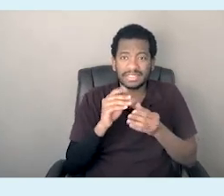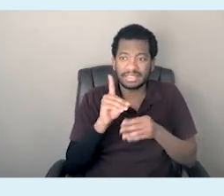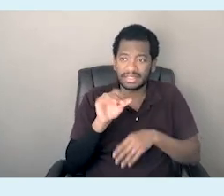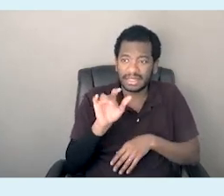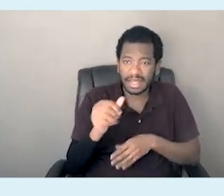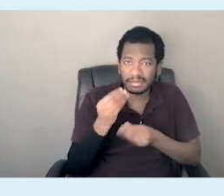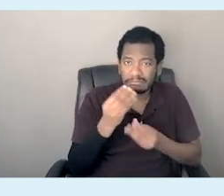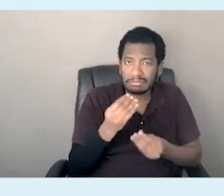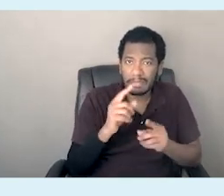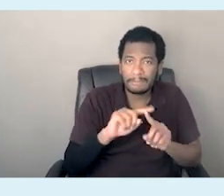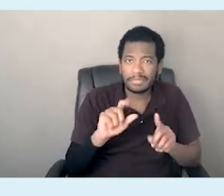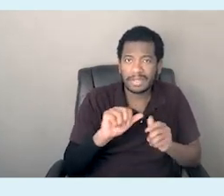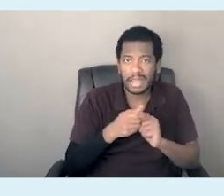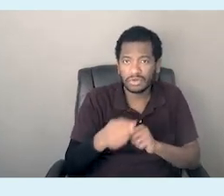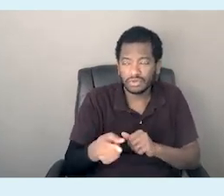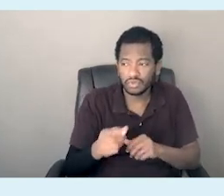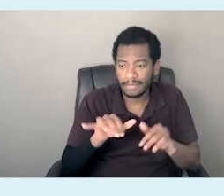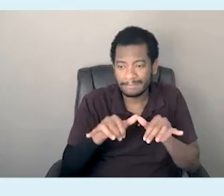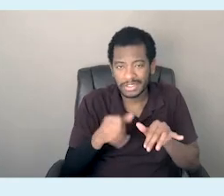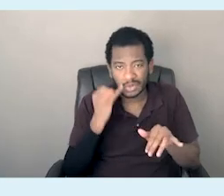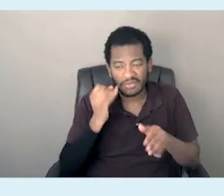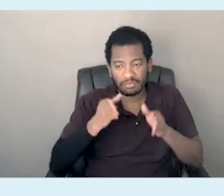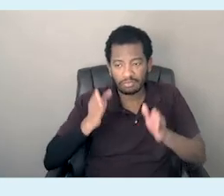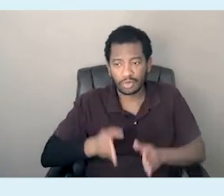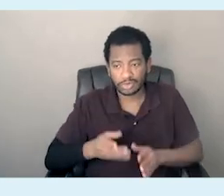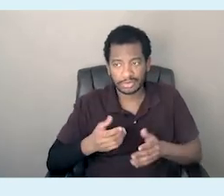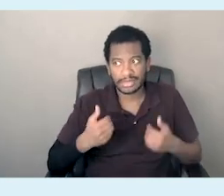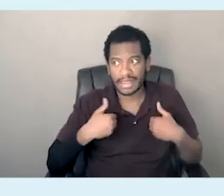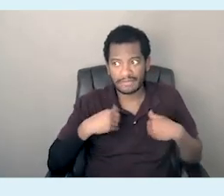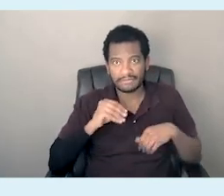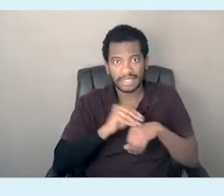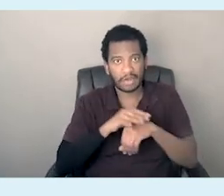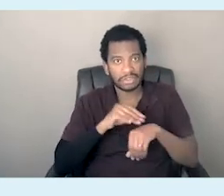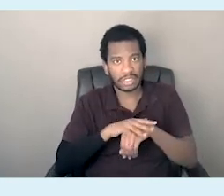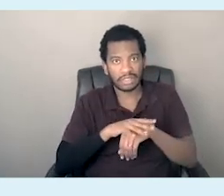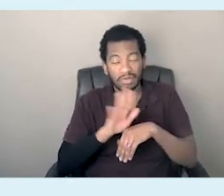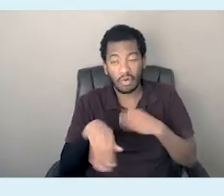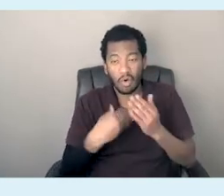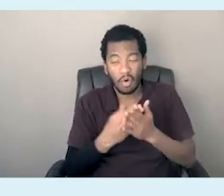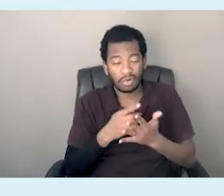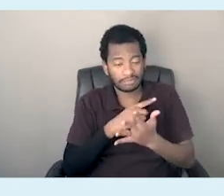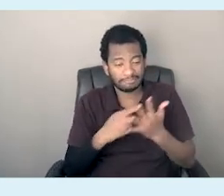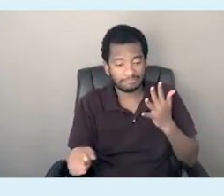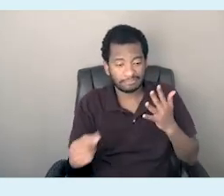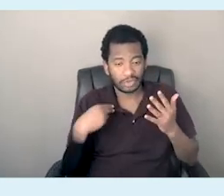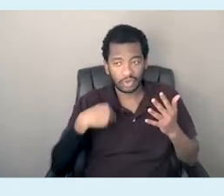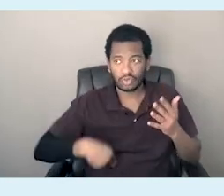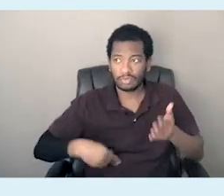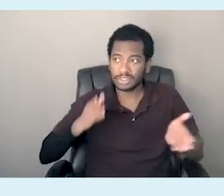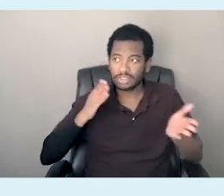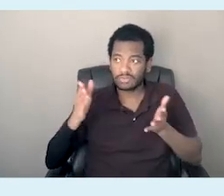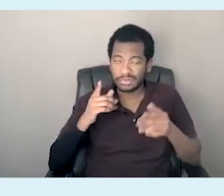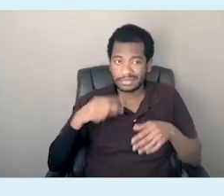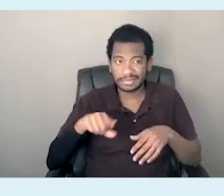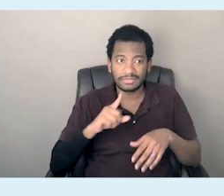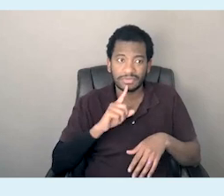a person's been in their counseling? How do you, all those human services touches that they're having challenges for